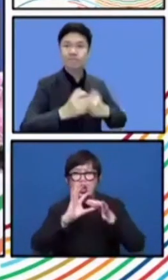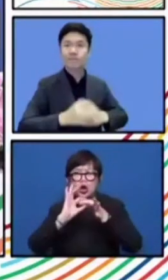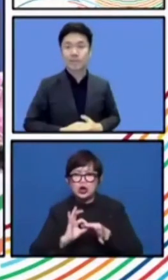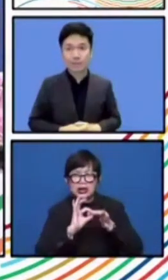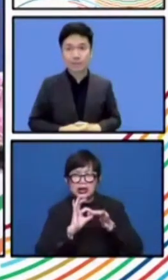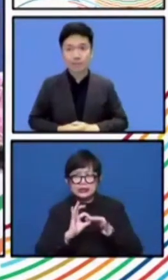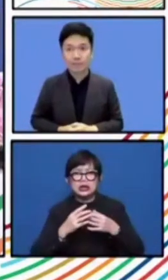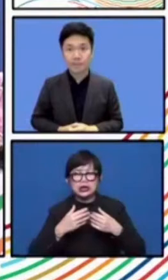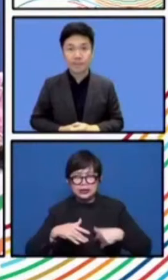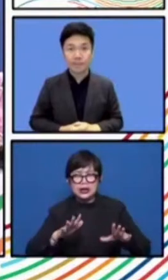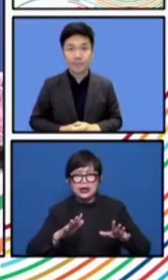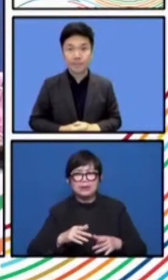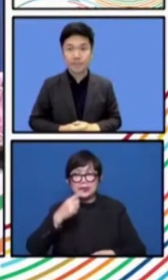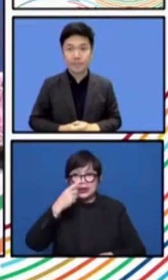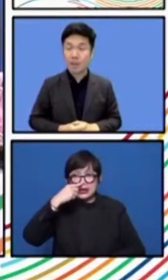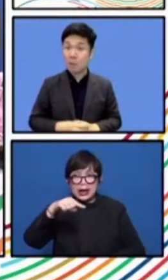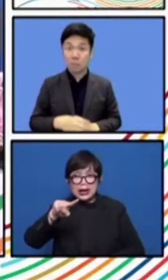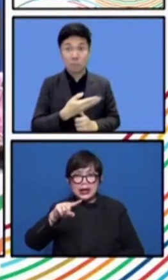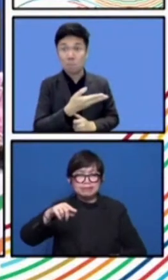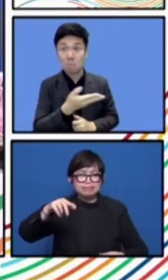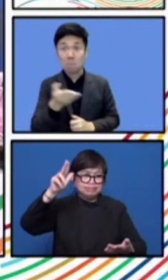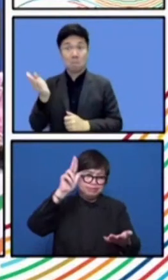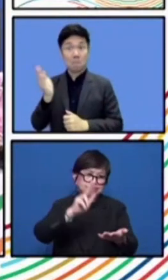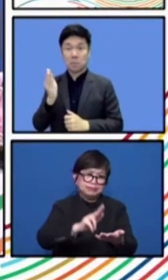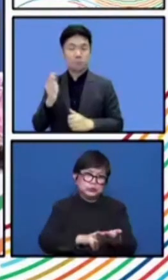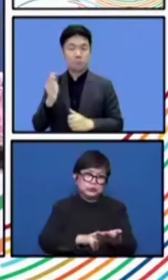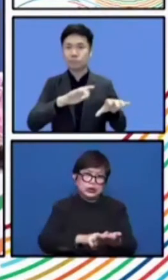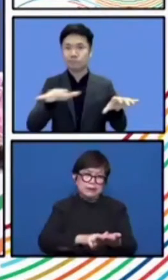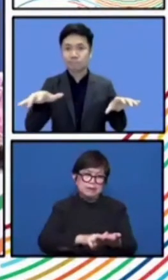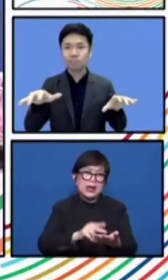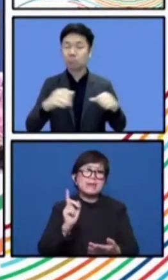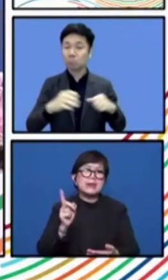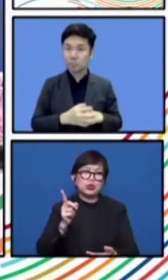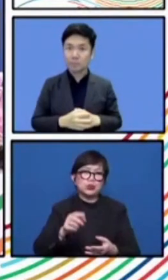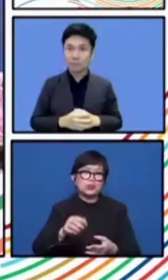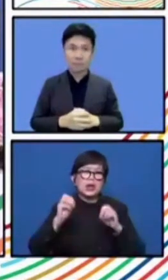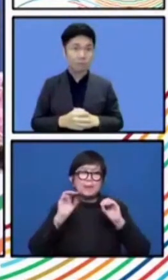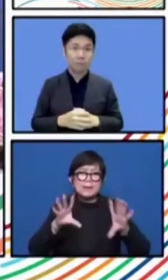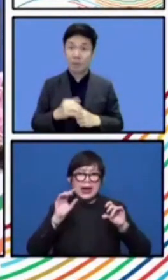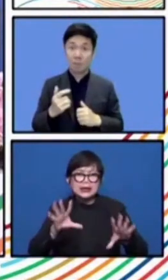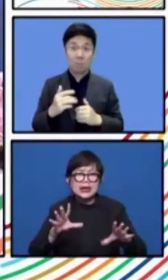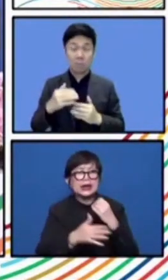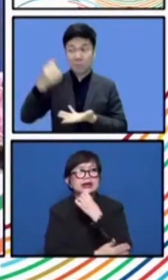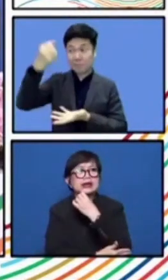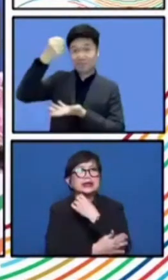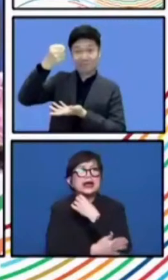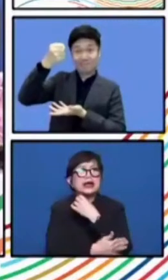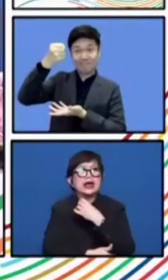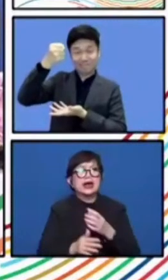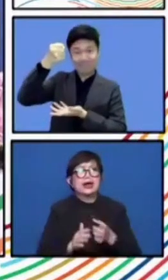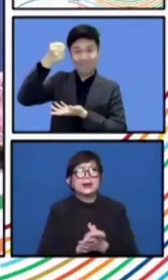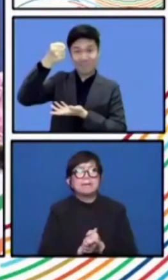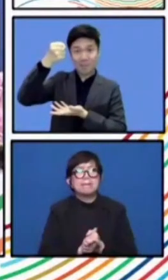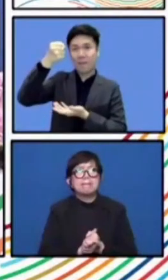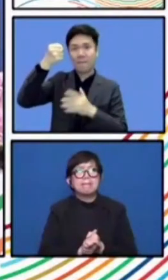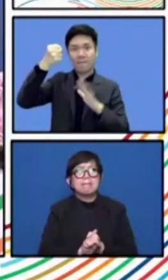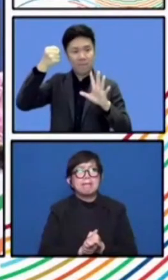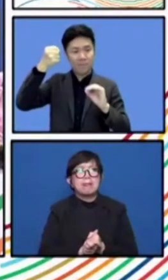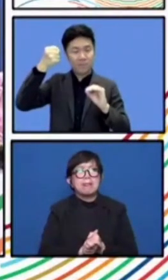fact that many countries over half of annual budget is spent on public procurement